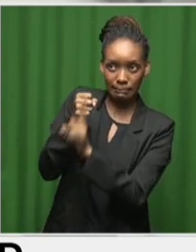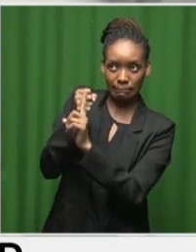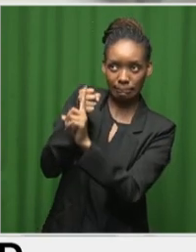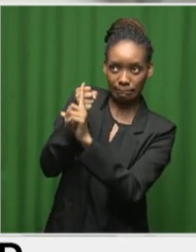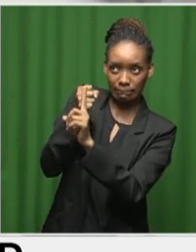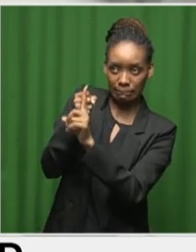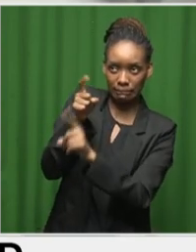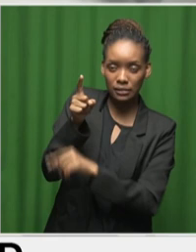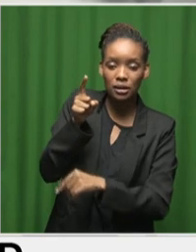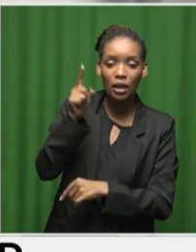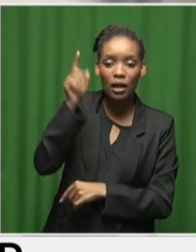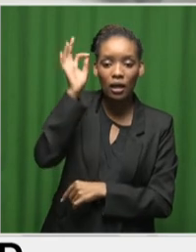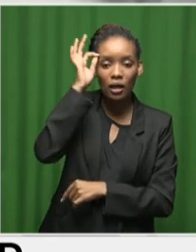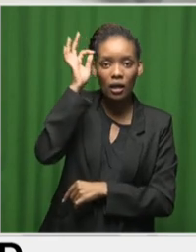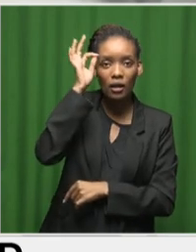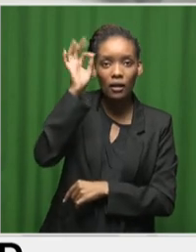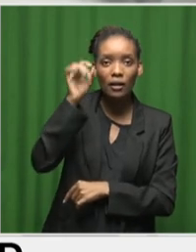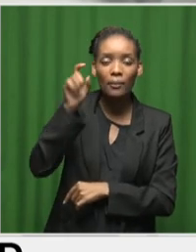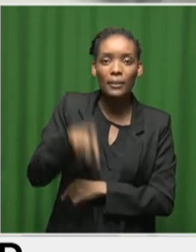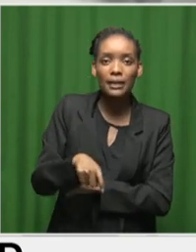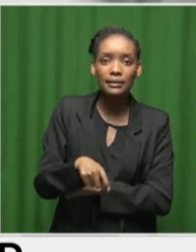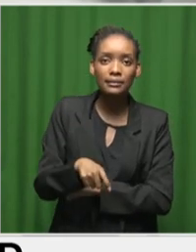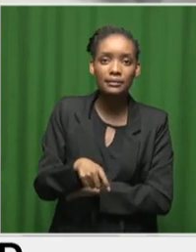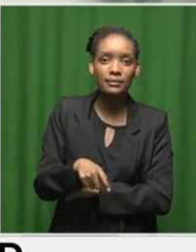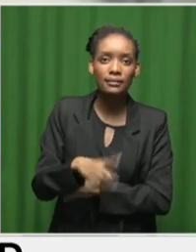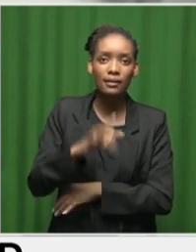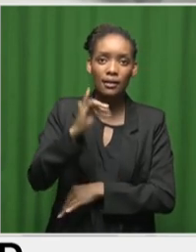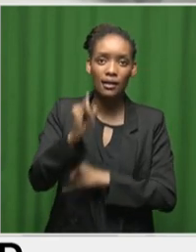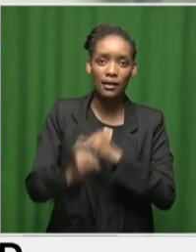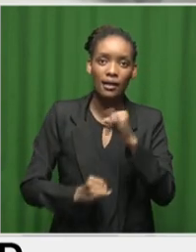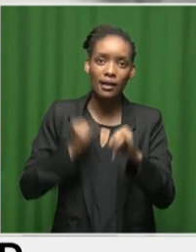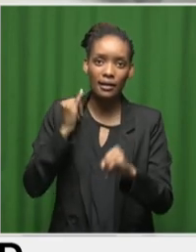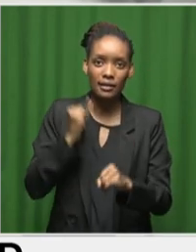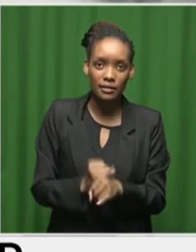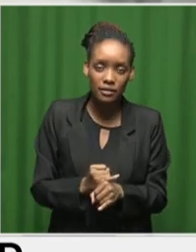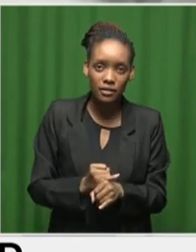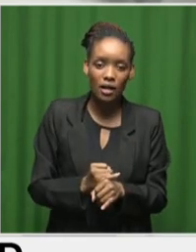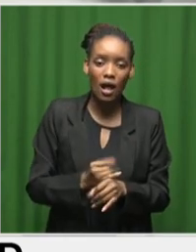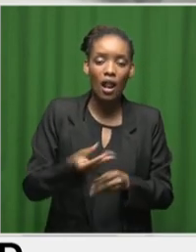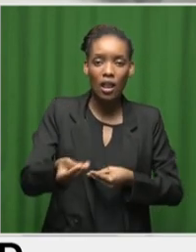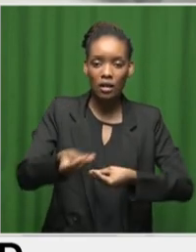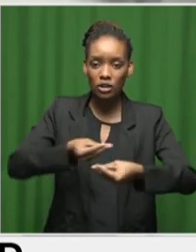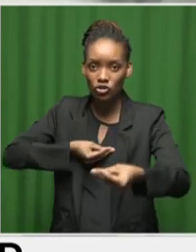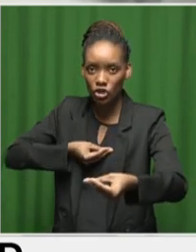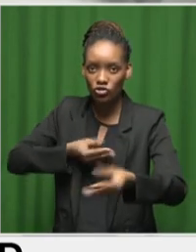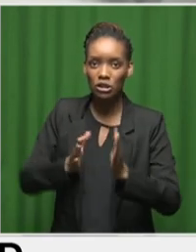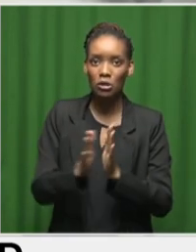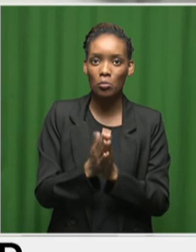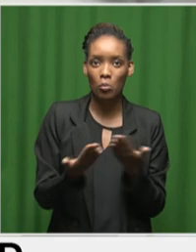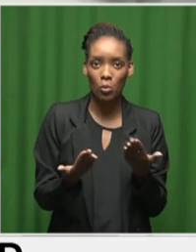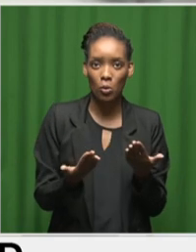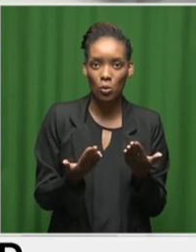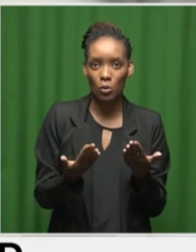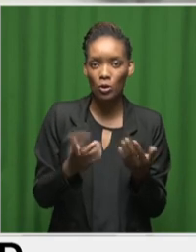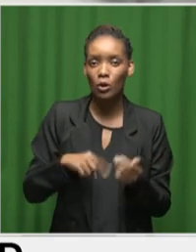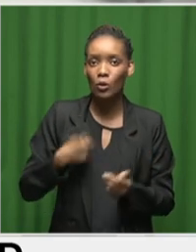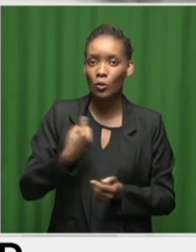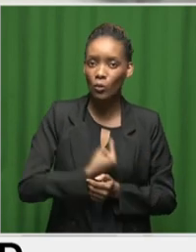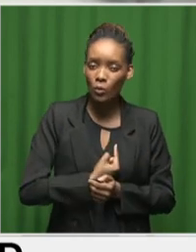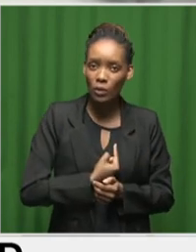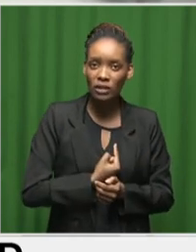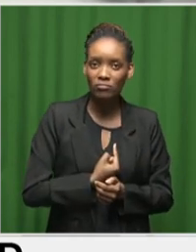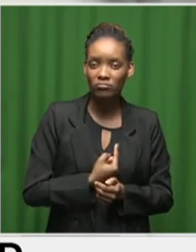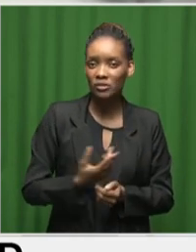would put beyond doubt international exchange of books, so that we do not have to reinvent the wheel in South Africa